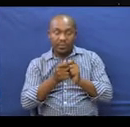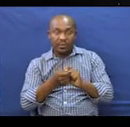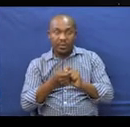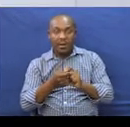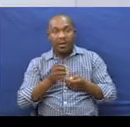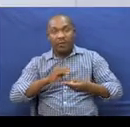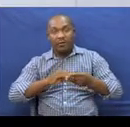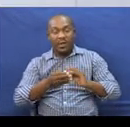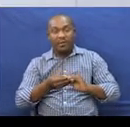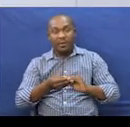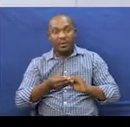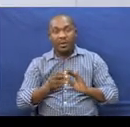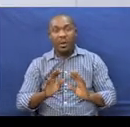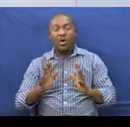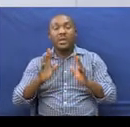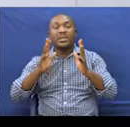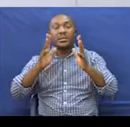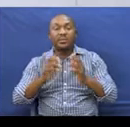food substance